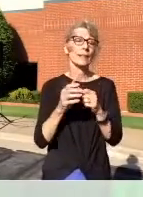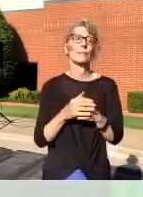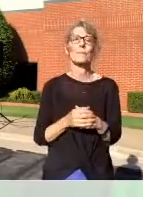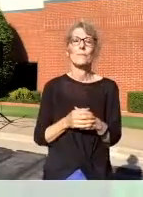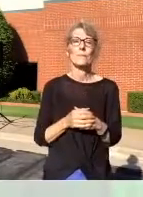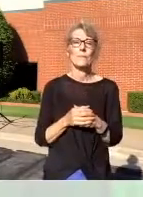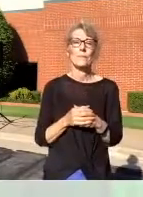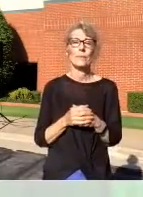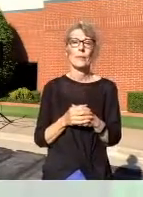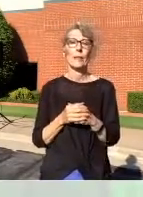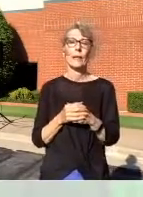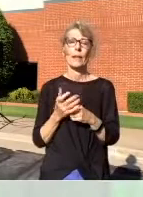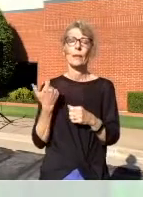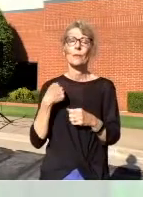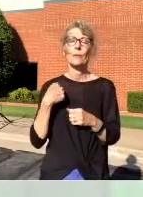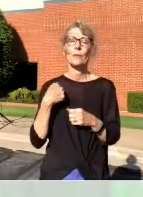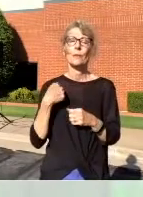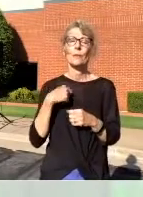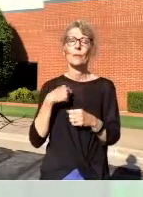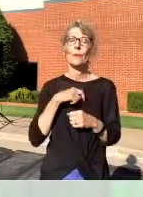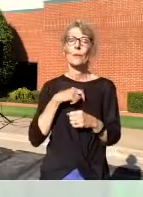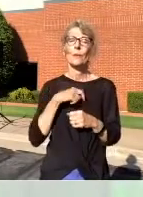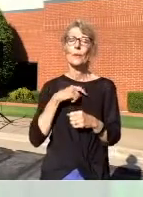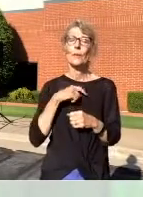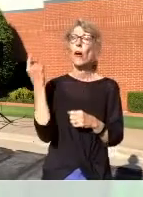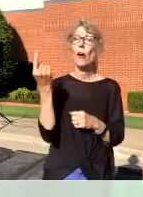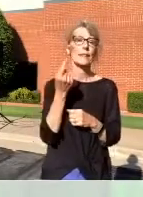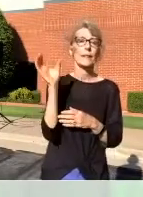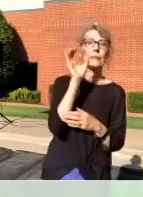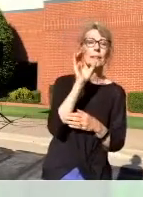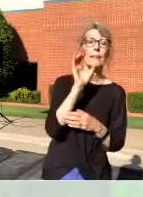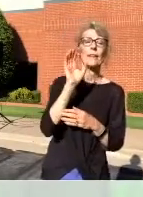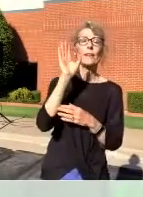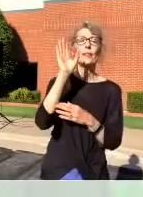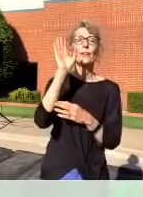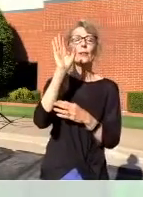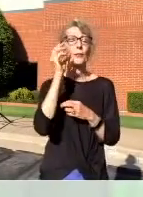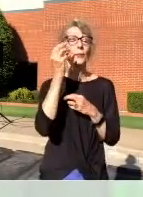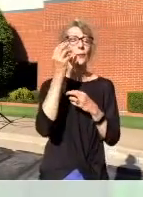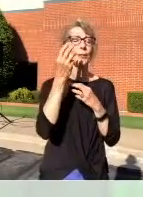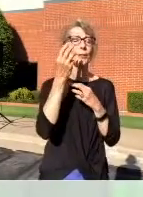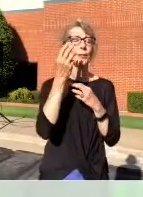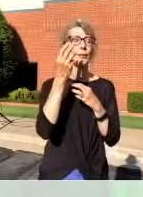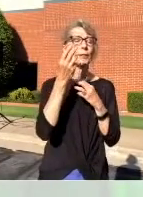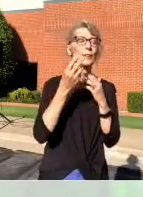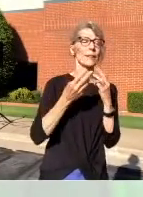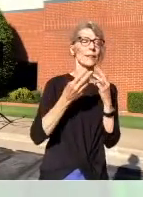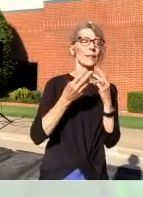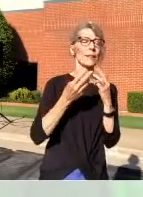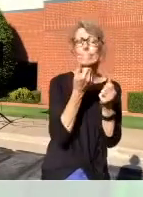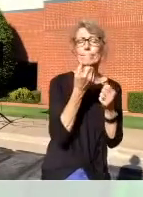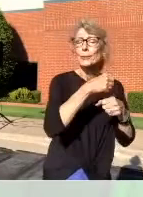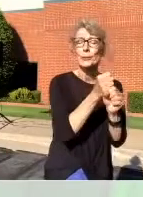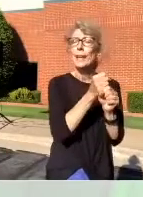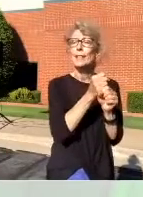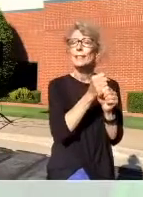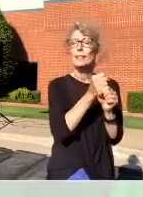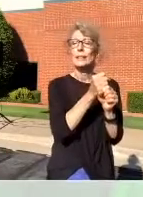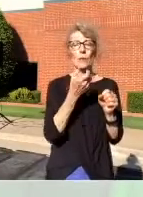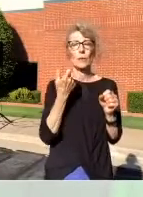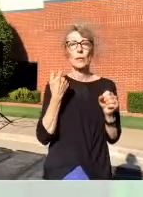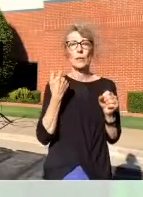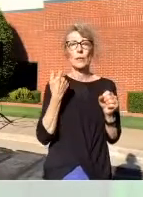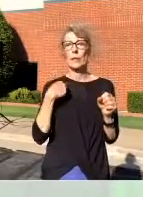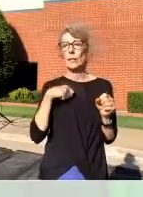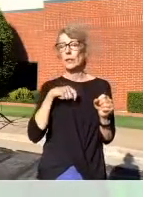we will always see your creation through your eyes, Father, that we will never pass judgment, Father. Father, that we will be